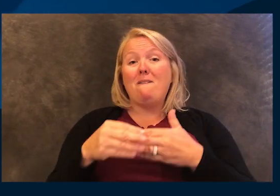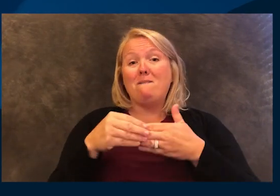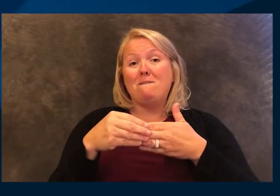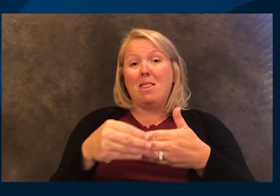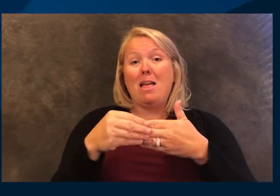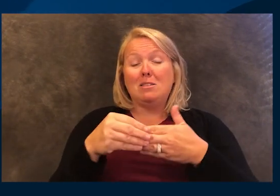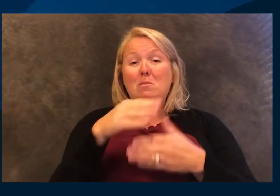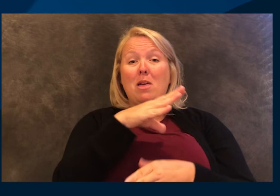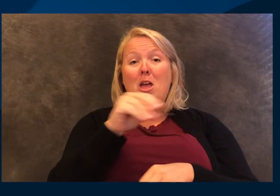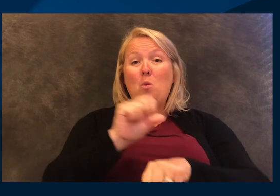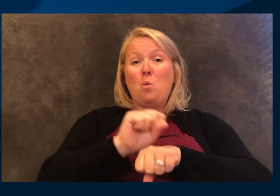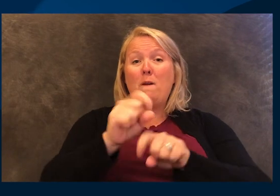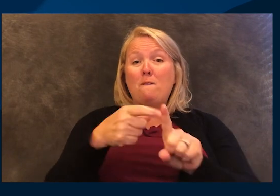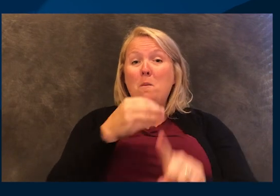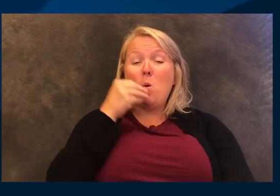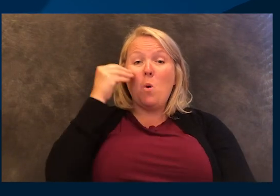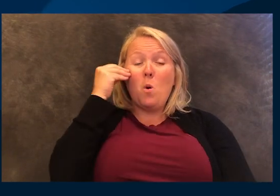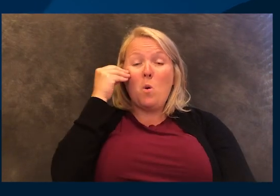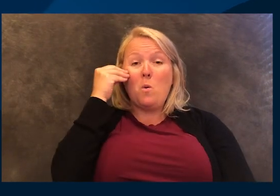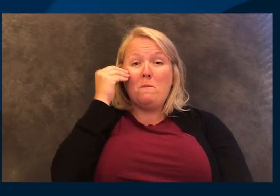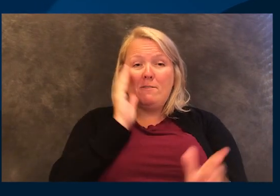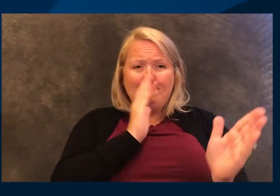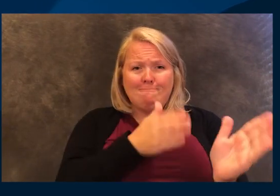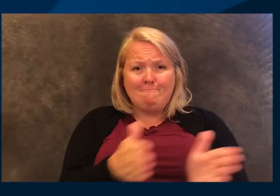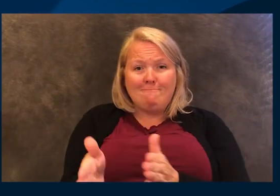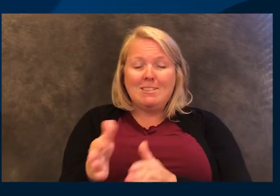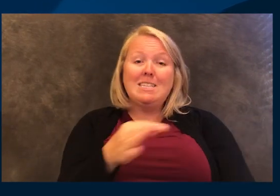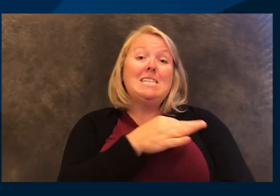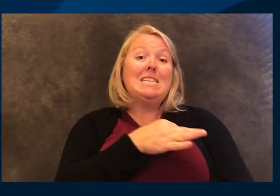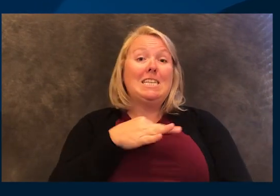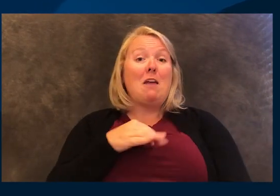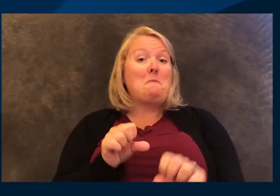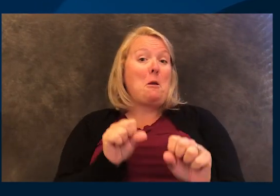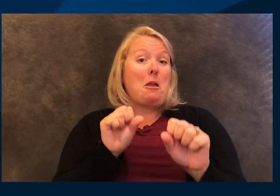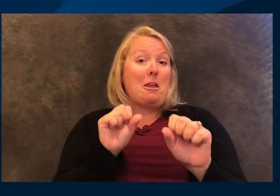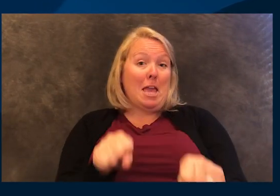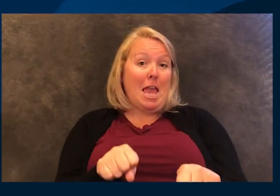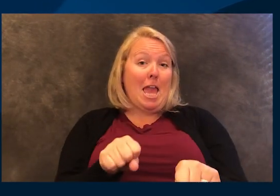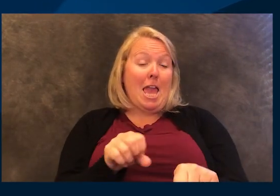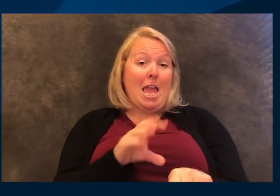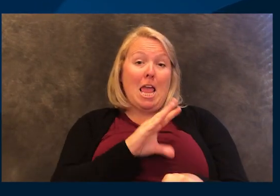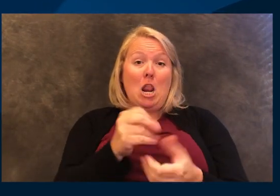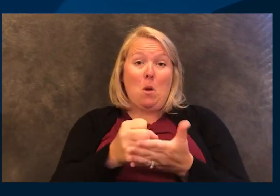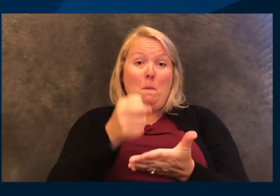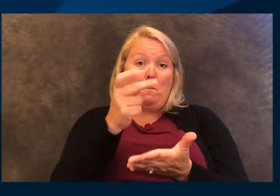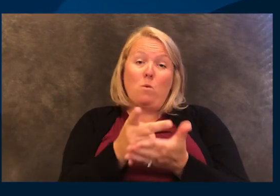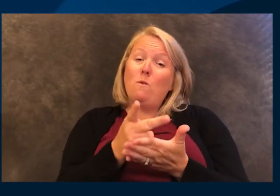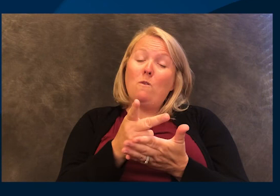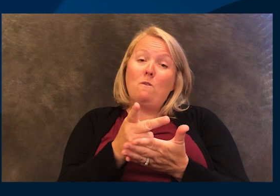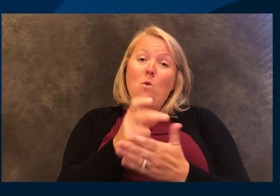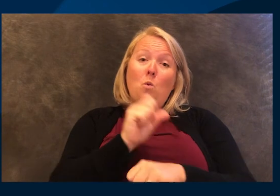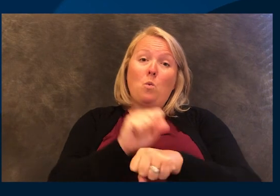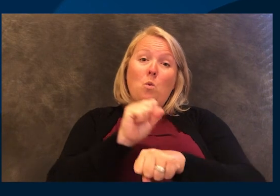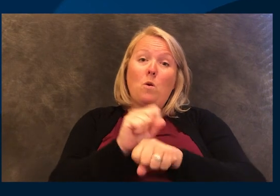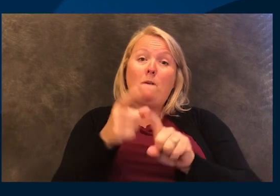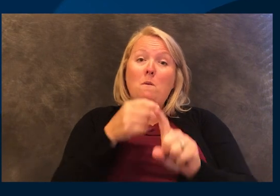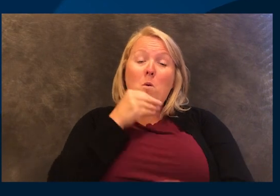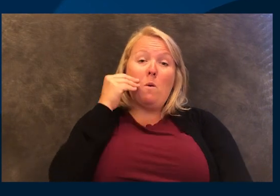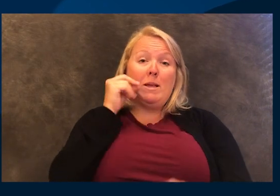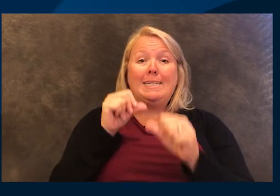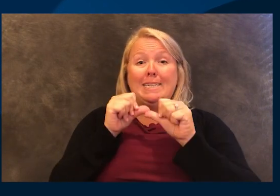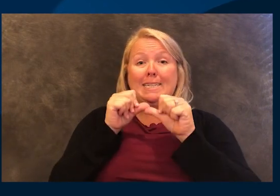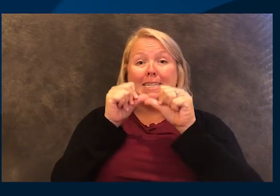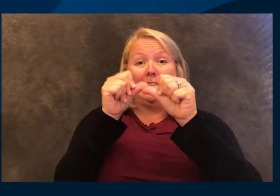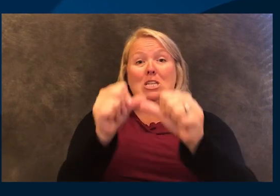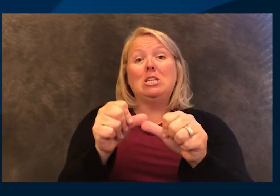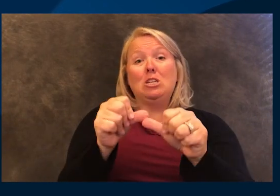remote strategies. Staff who can and who have been approved to work remotely should continue to do so until